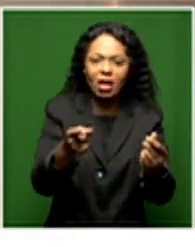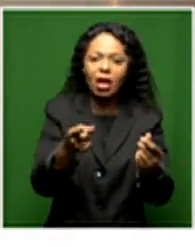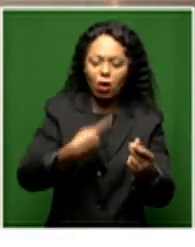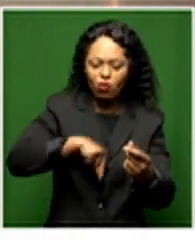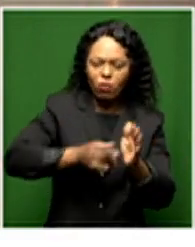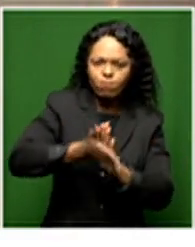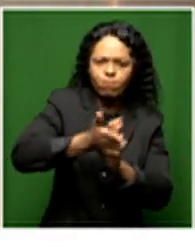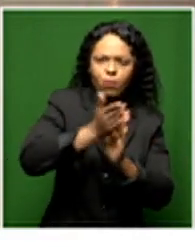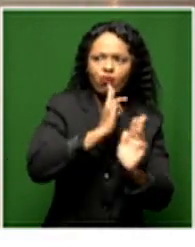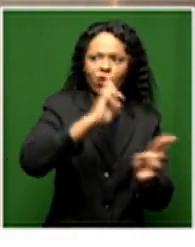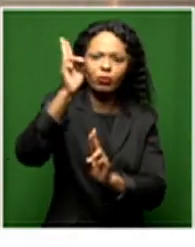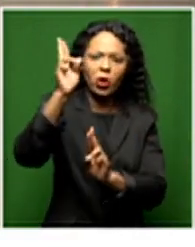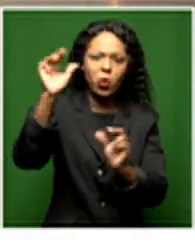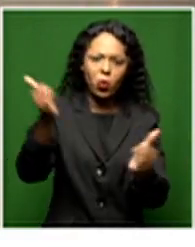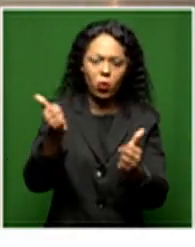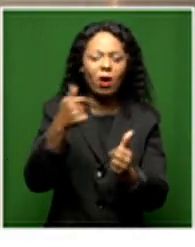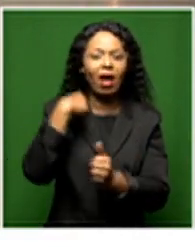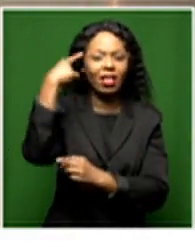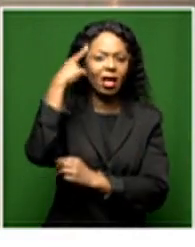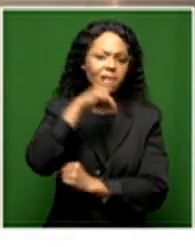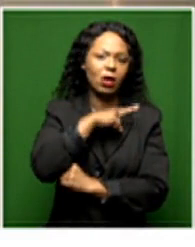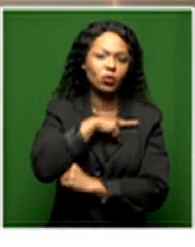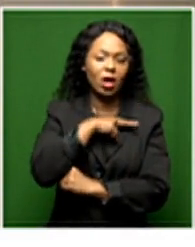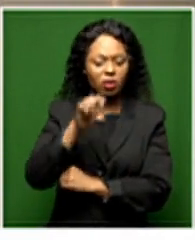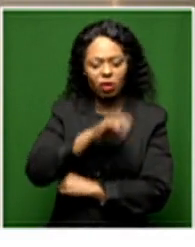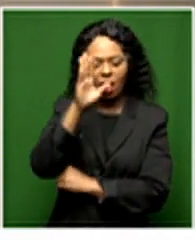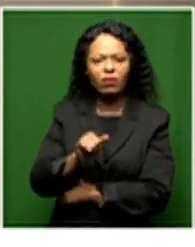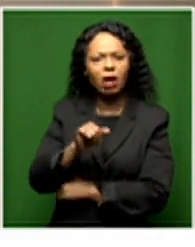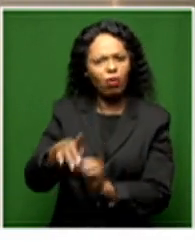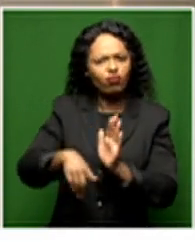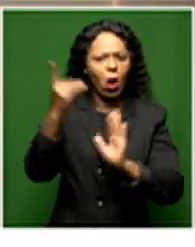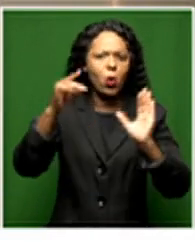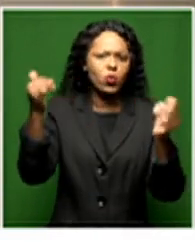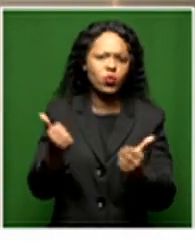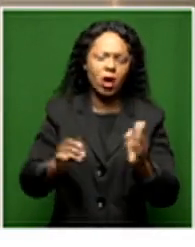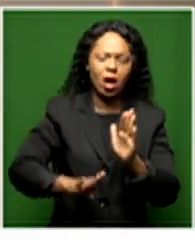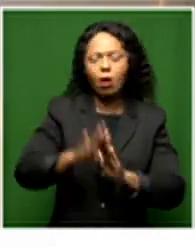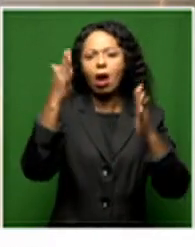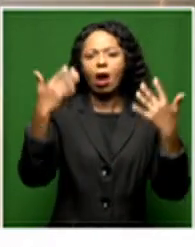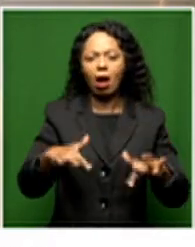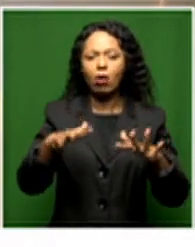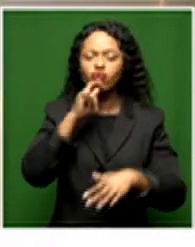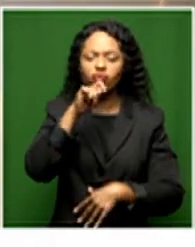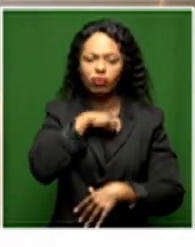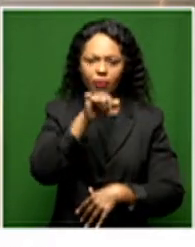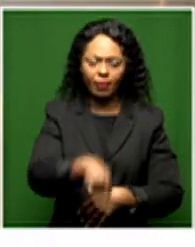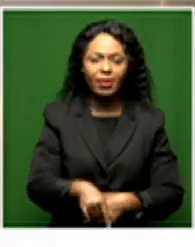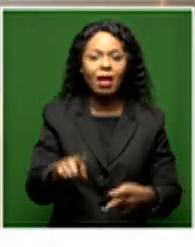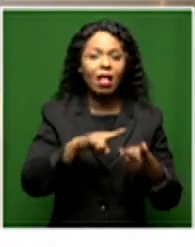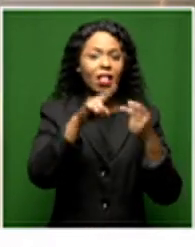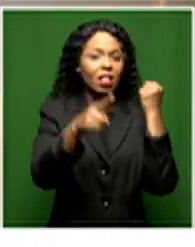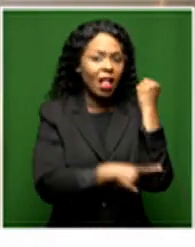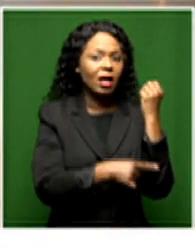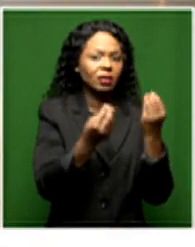to respond. And I think that's the real secret to being ready for this digital transformation from an economy point of view. And I think the last thing that we